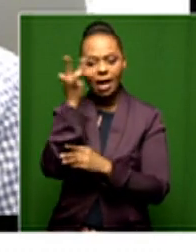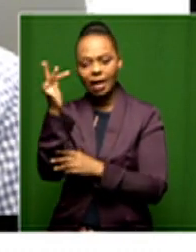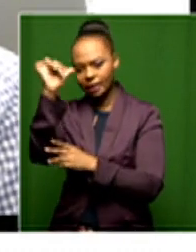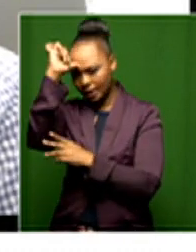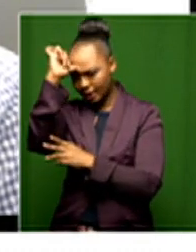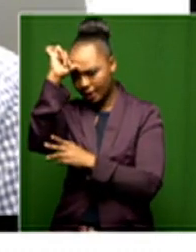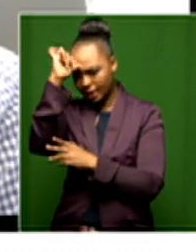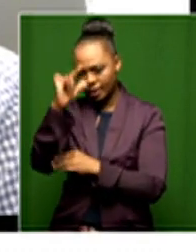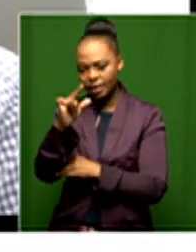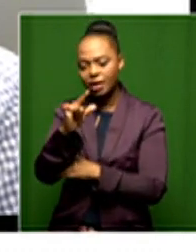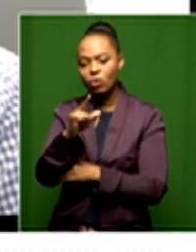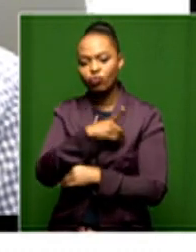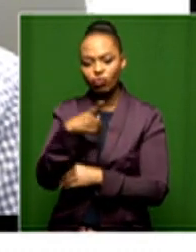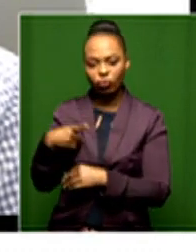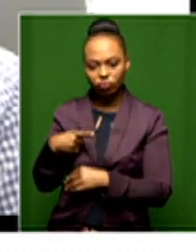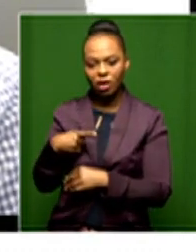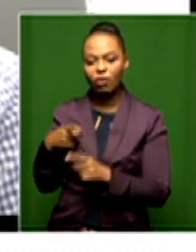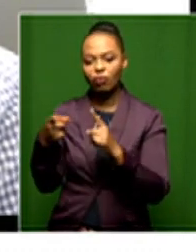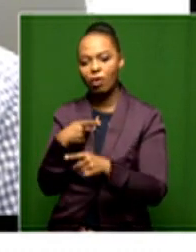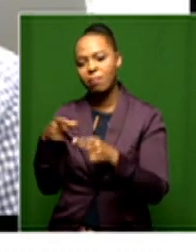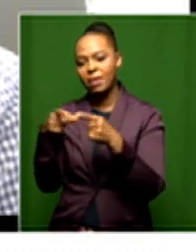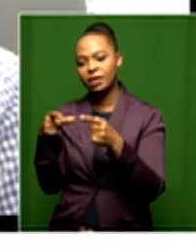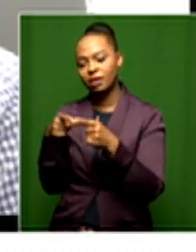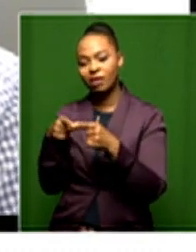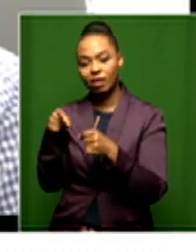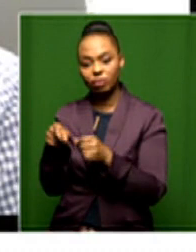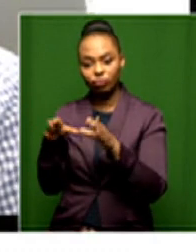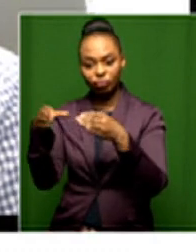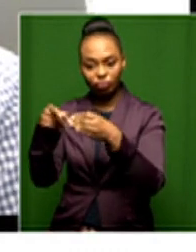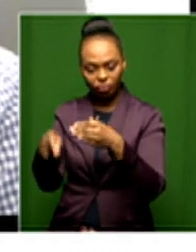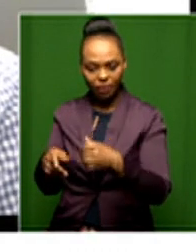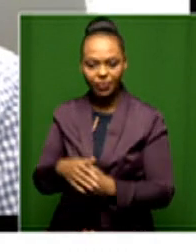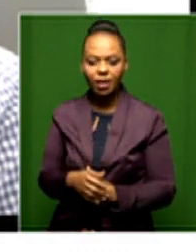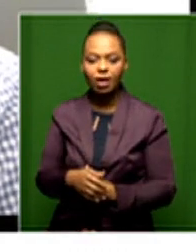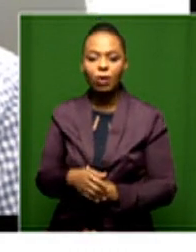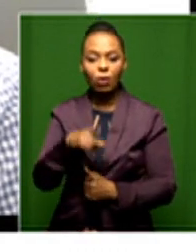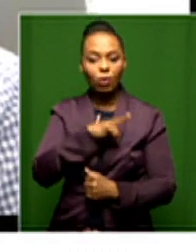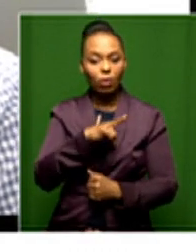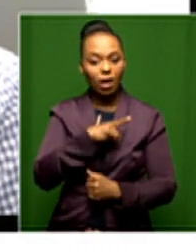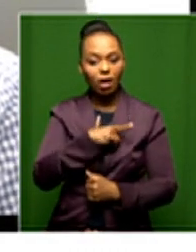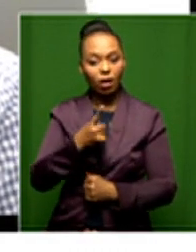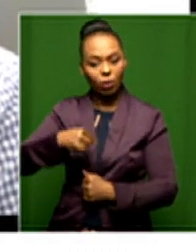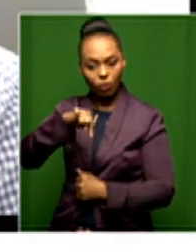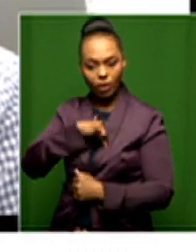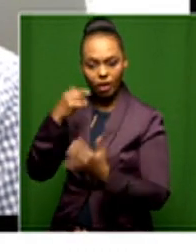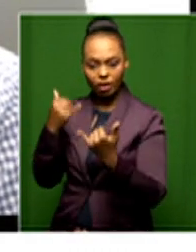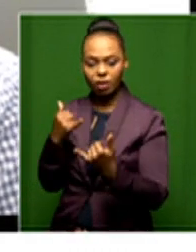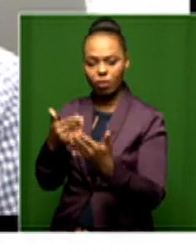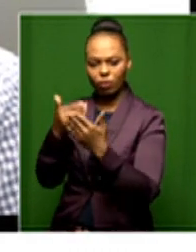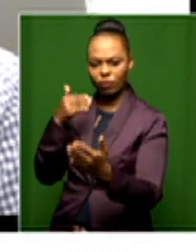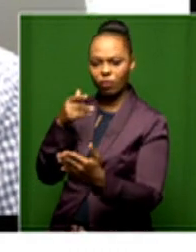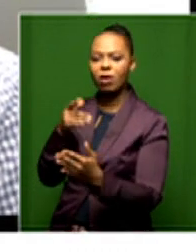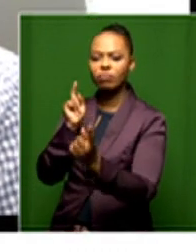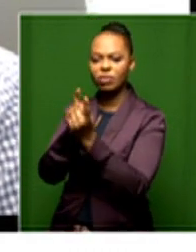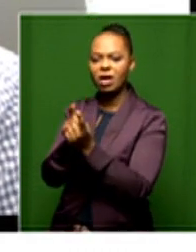medical practitioners by medical schemes. Something that we as a programme were, I suppose, one of the first to actually come forward, speak to some of